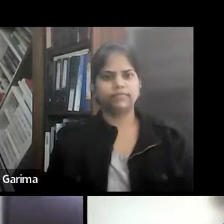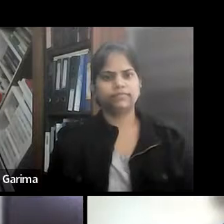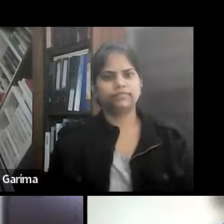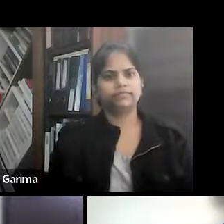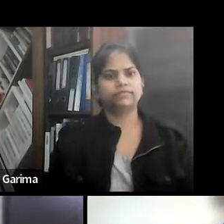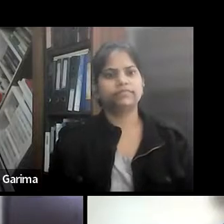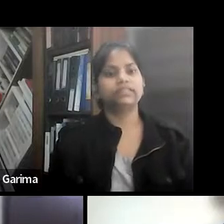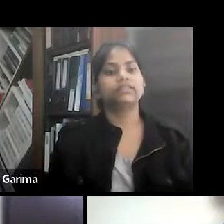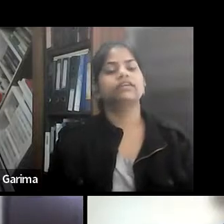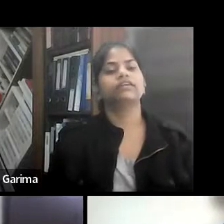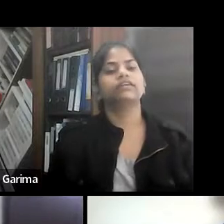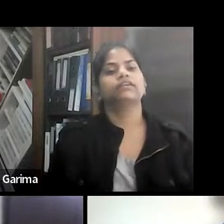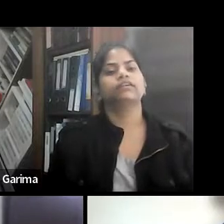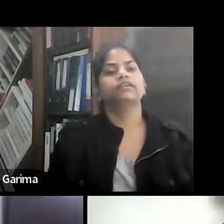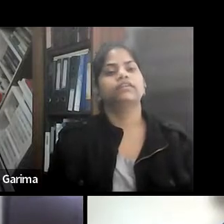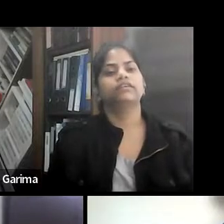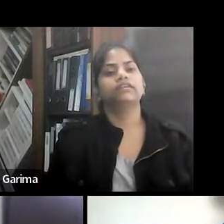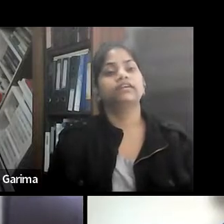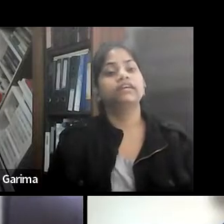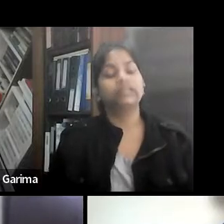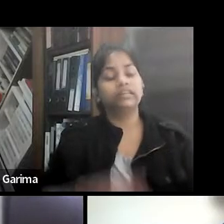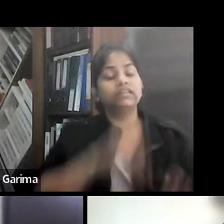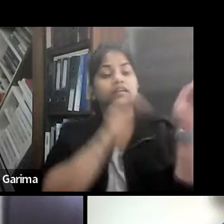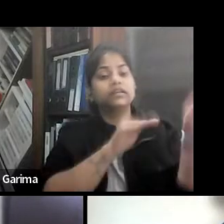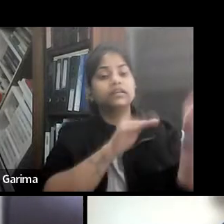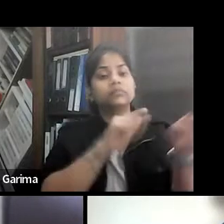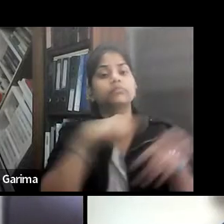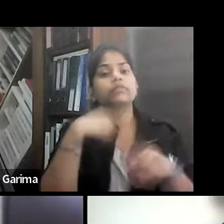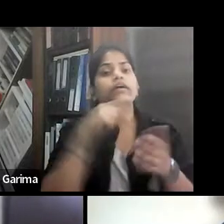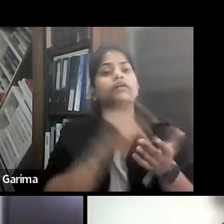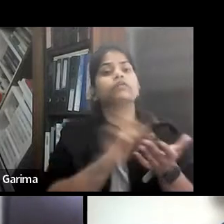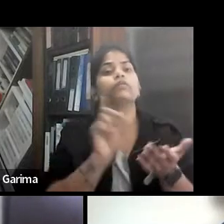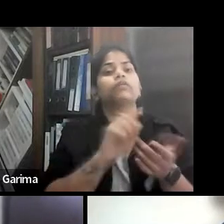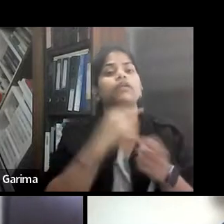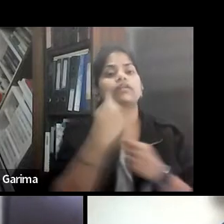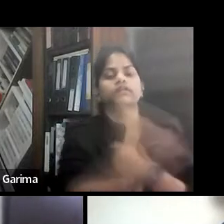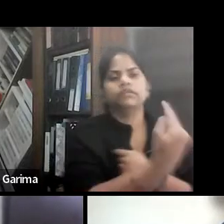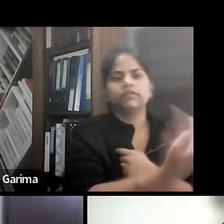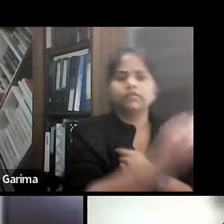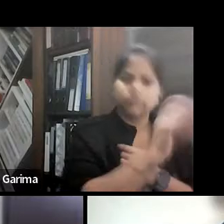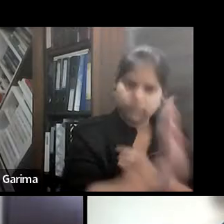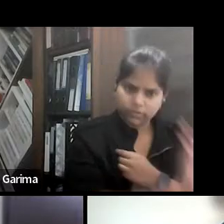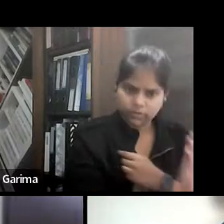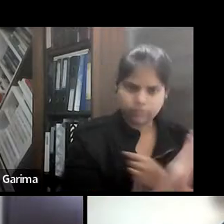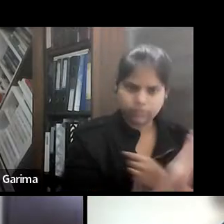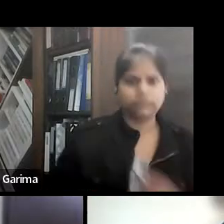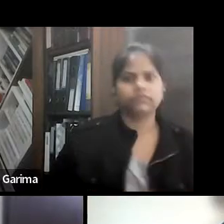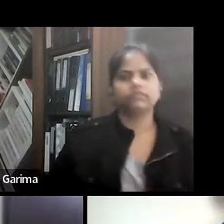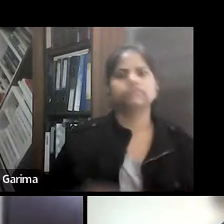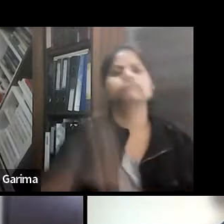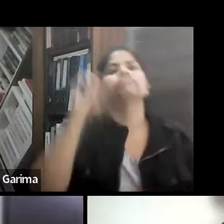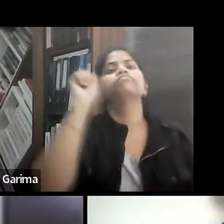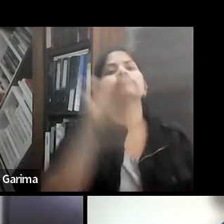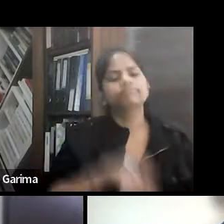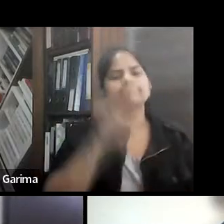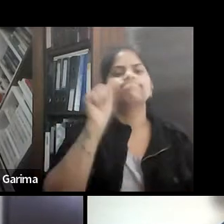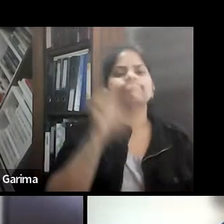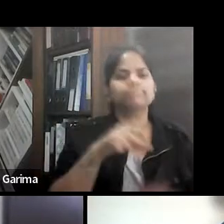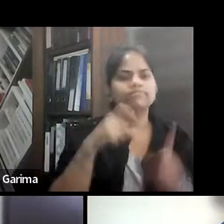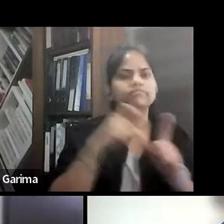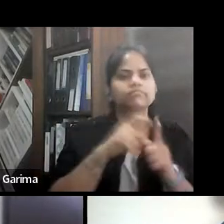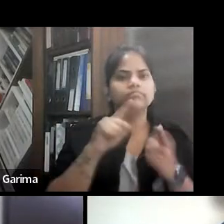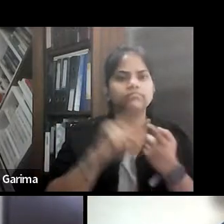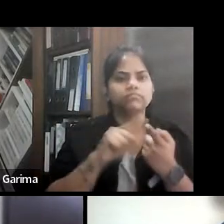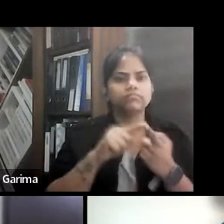It's I think it's really depends on individual. Thank you. That's actually it's very